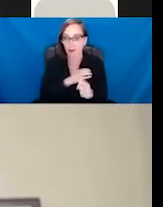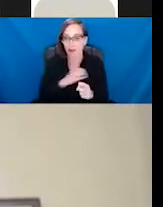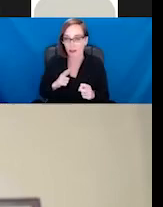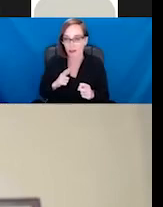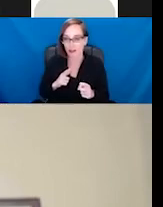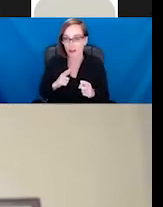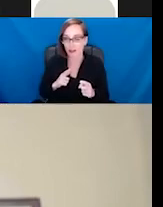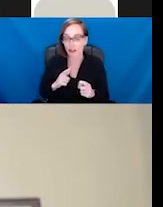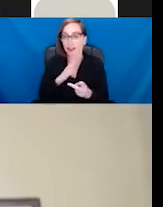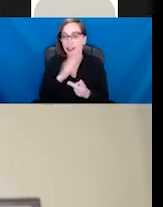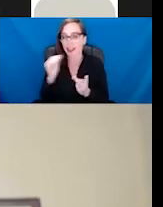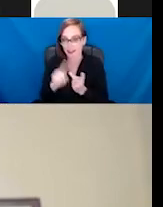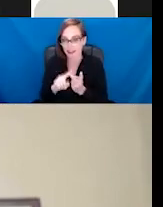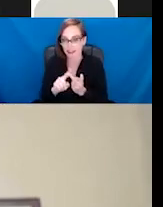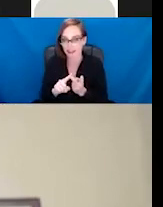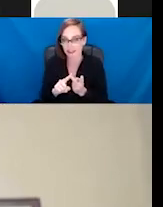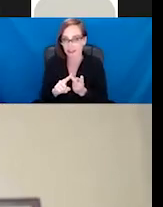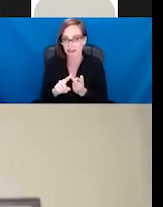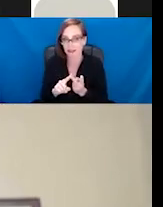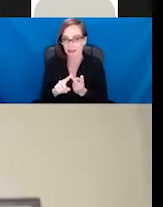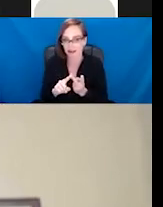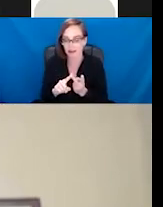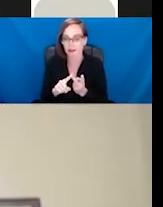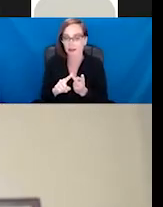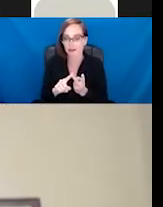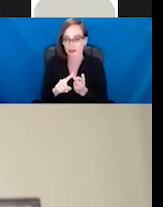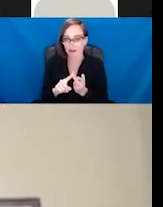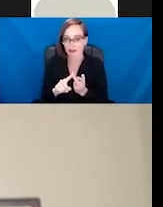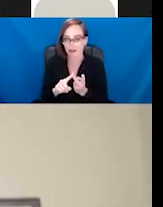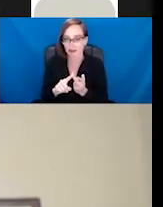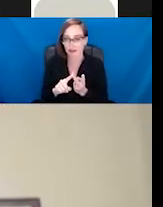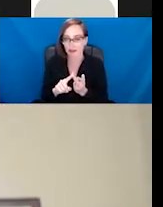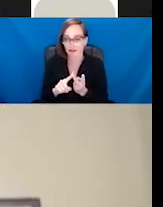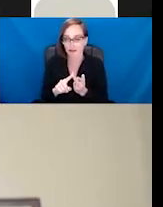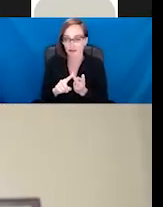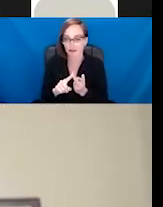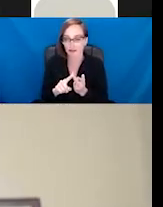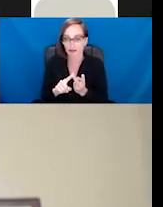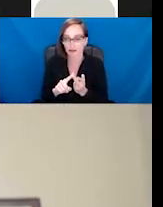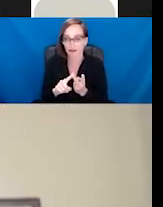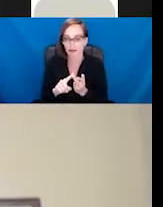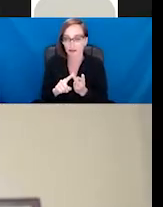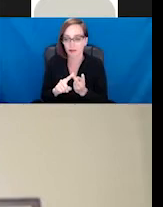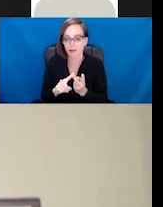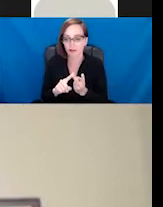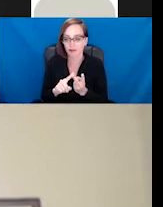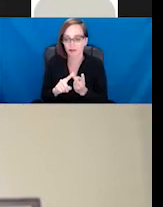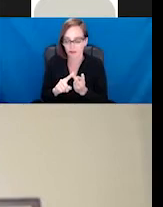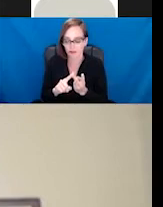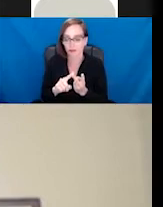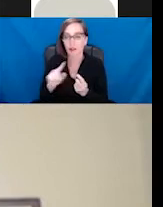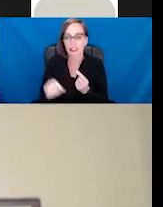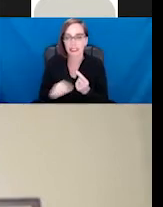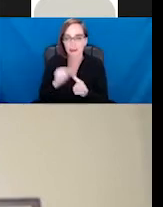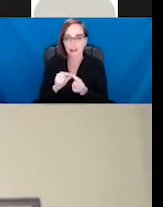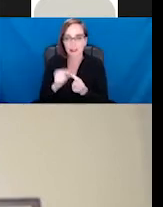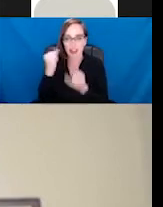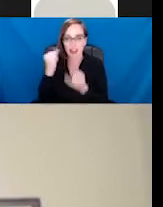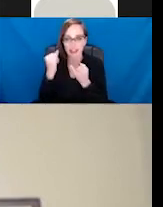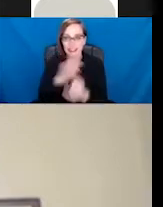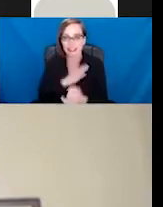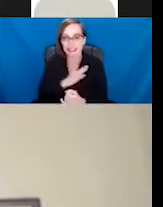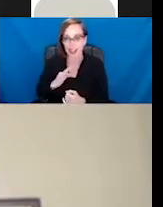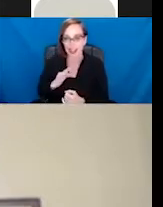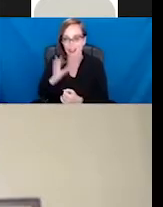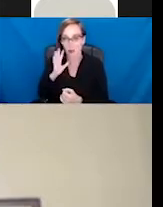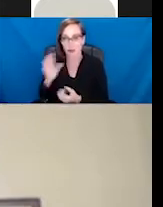as some of the specific recommendation or specific ideas that staff will also be generating